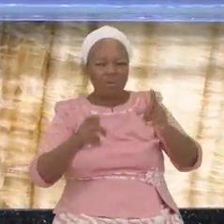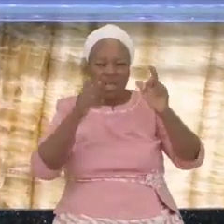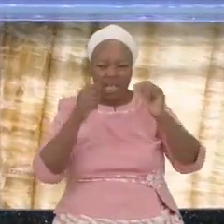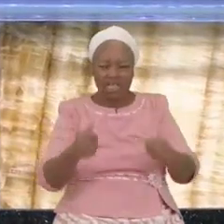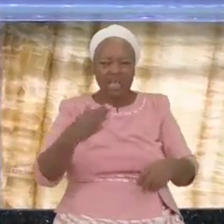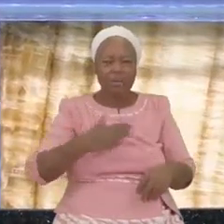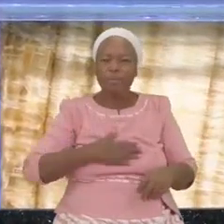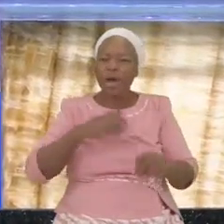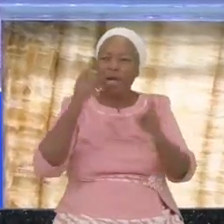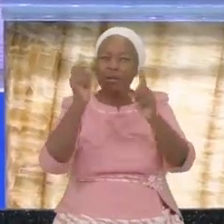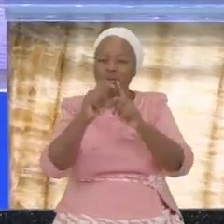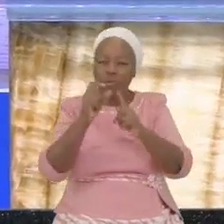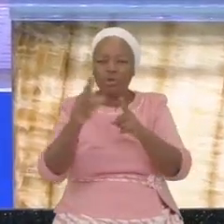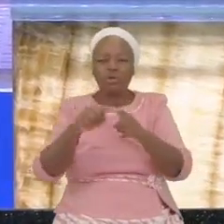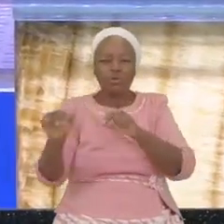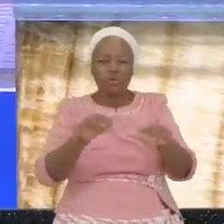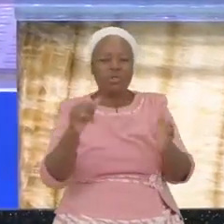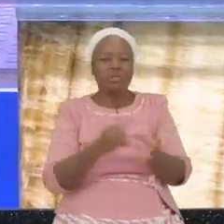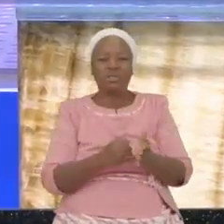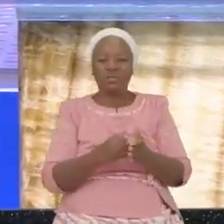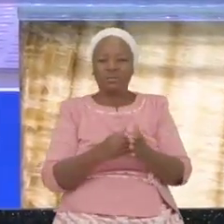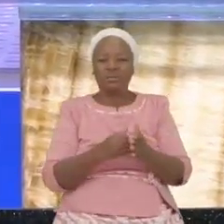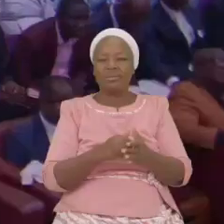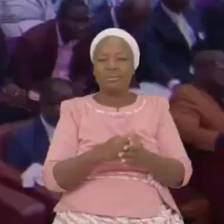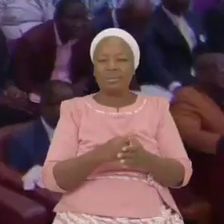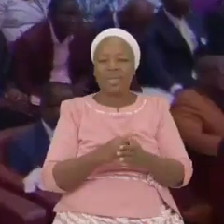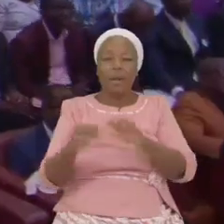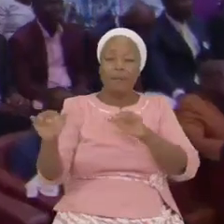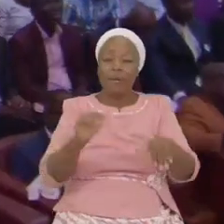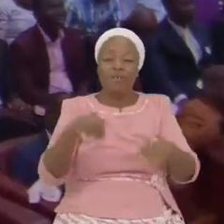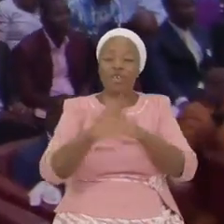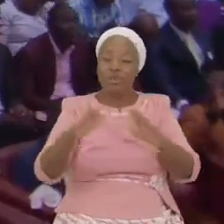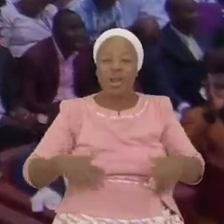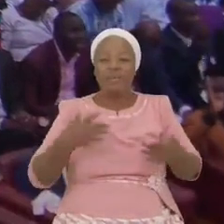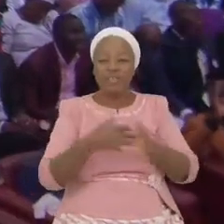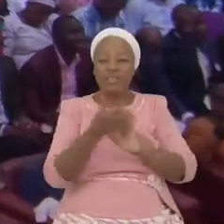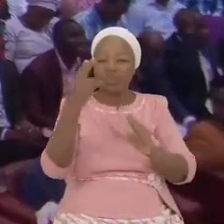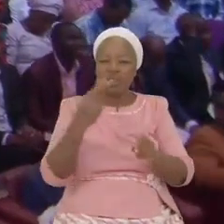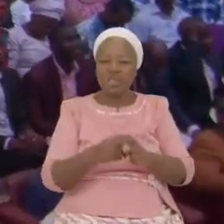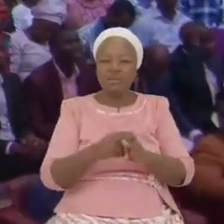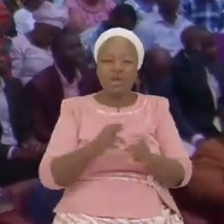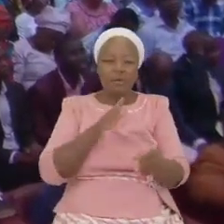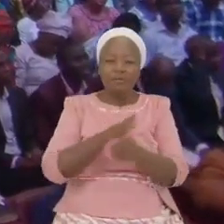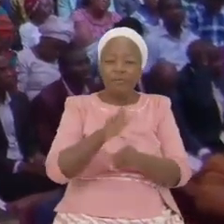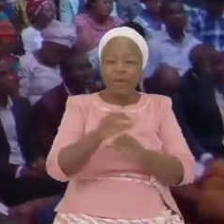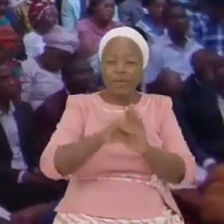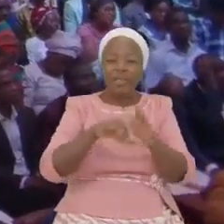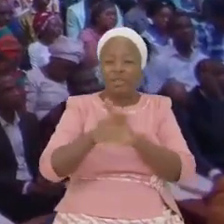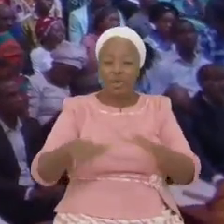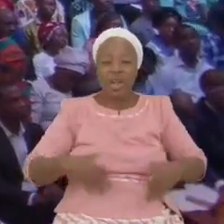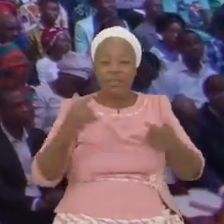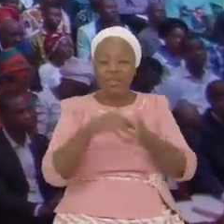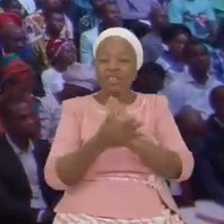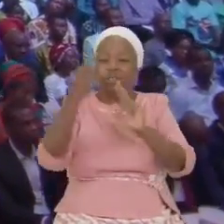my word to perform it. Performance in your life, fulfillment in your life